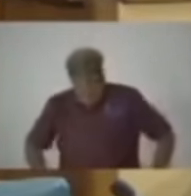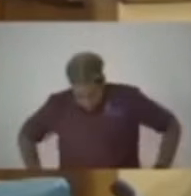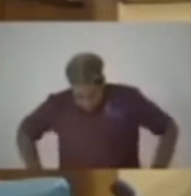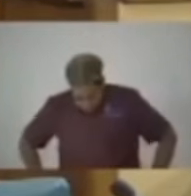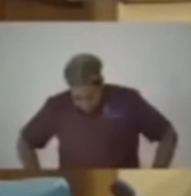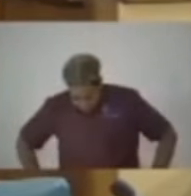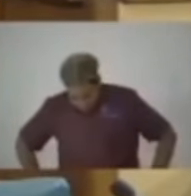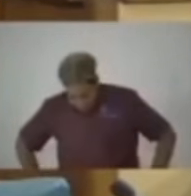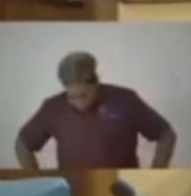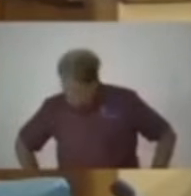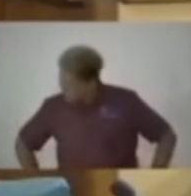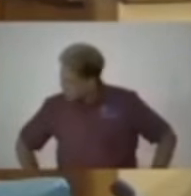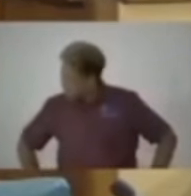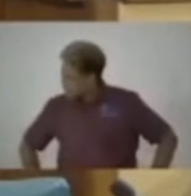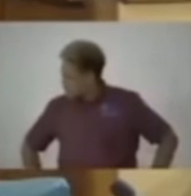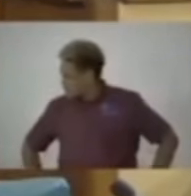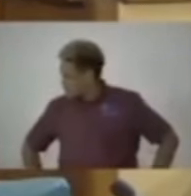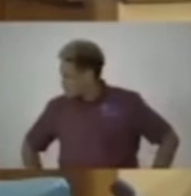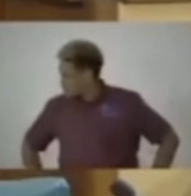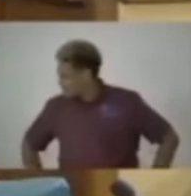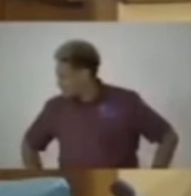is,